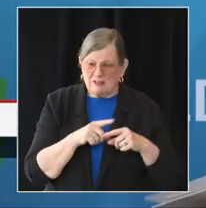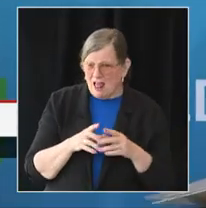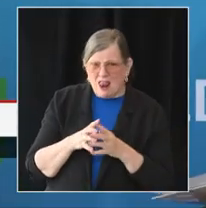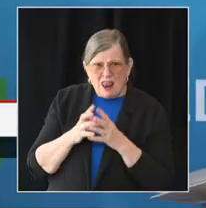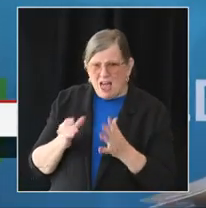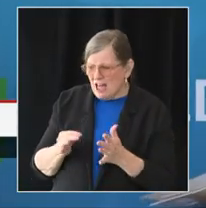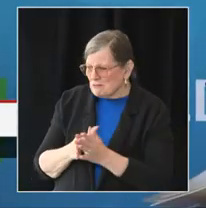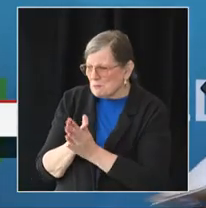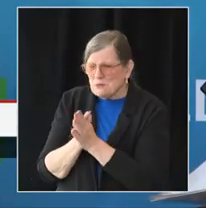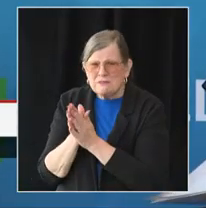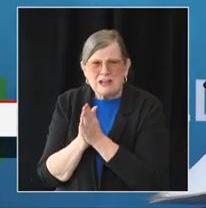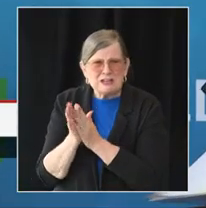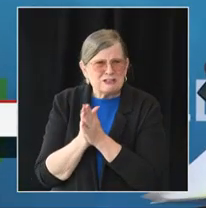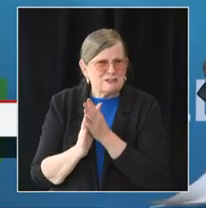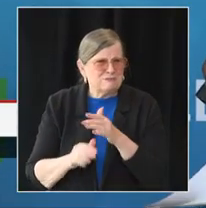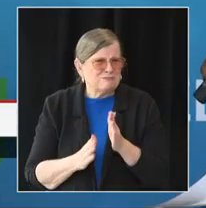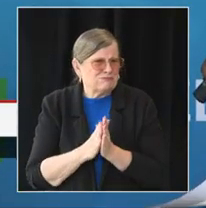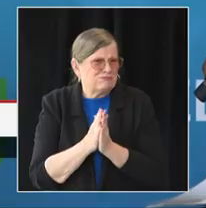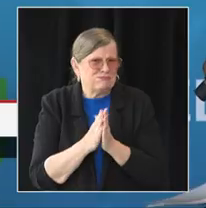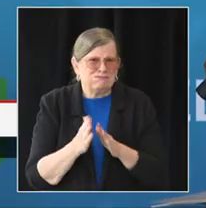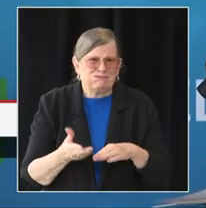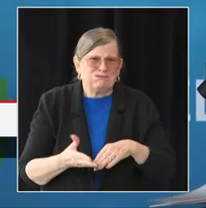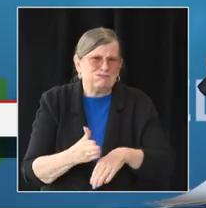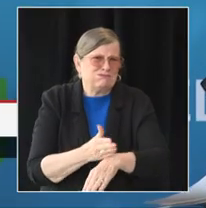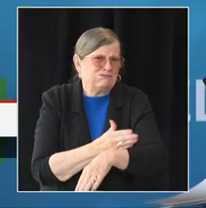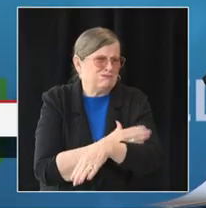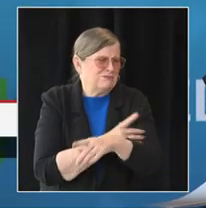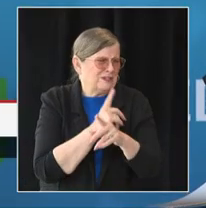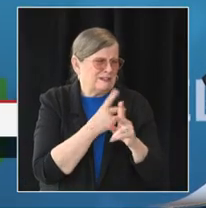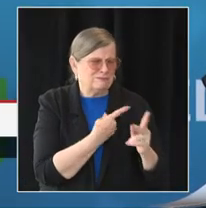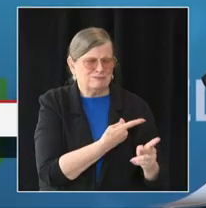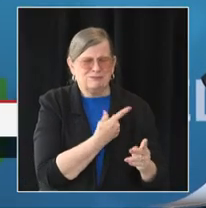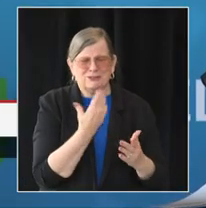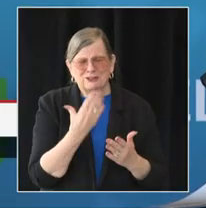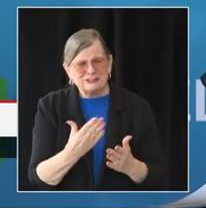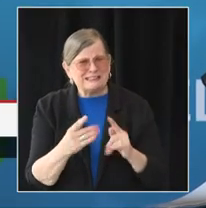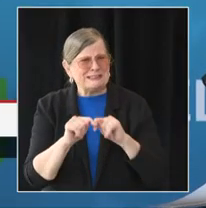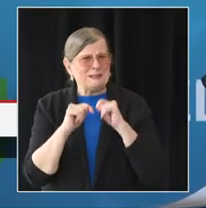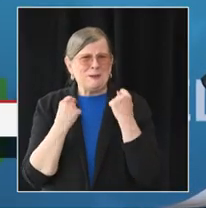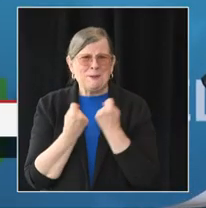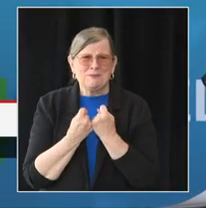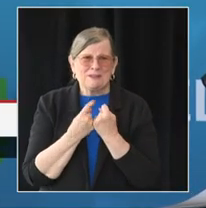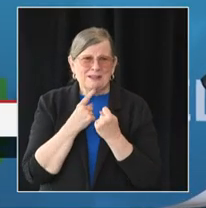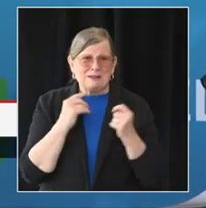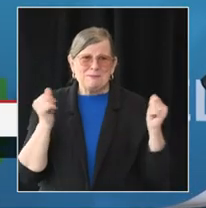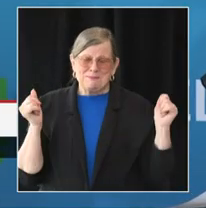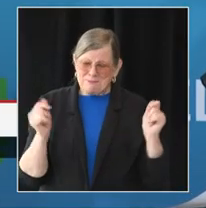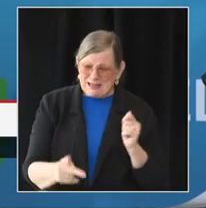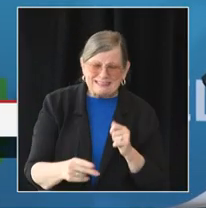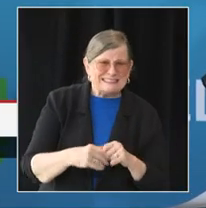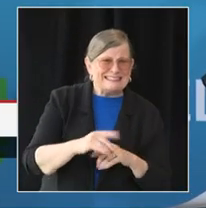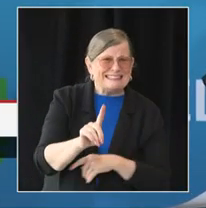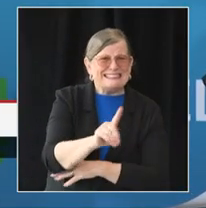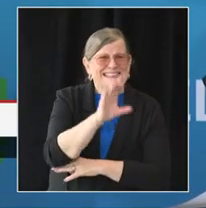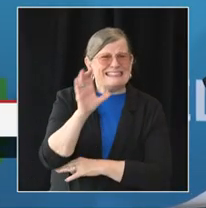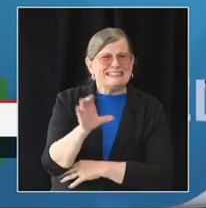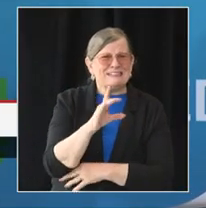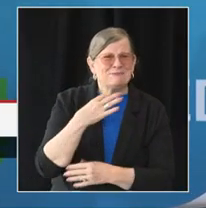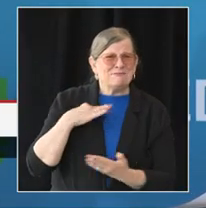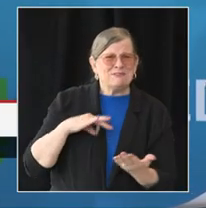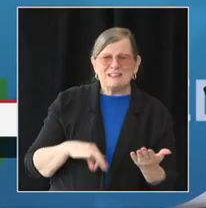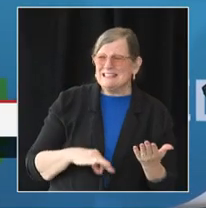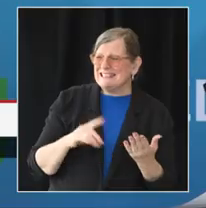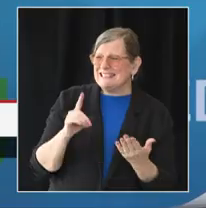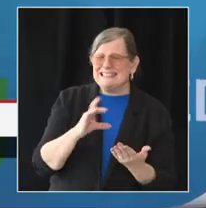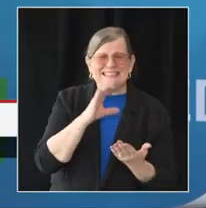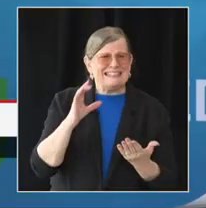of momentum, and we want to deliver this for the district. So right now, the council has our deal. They need to approve it